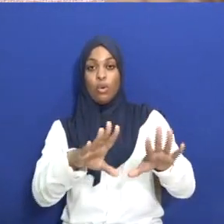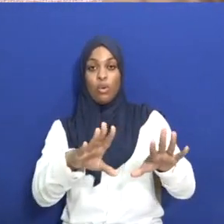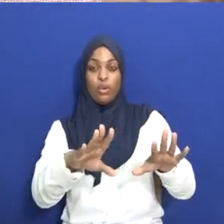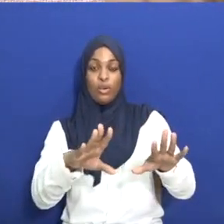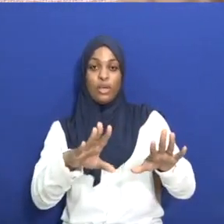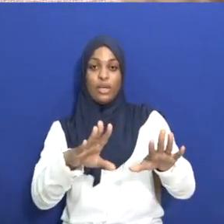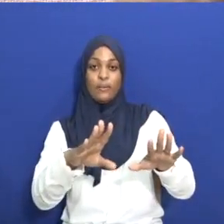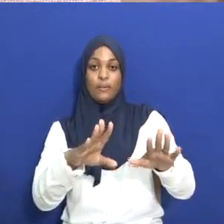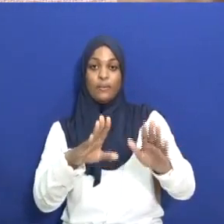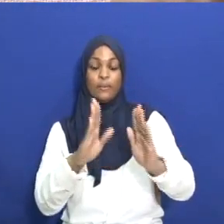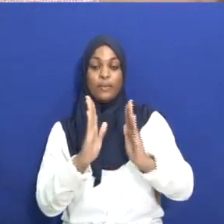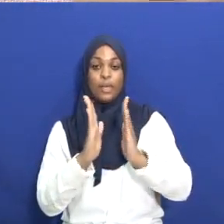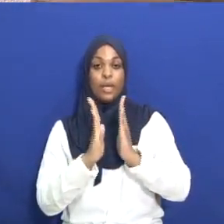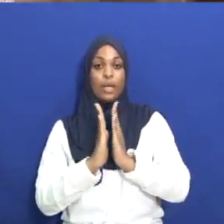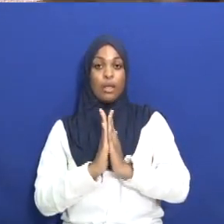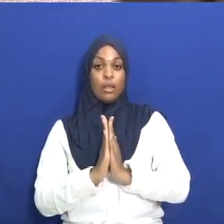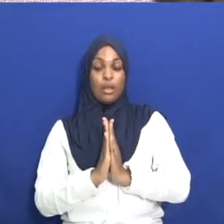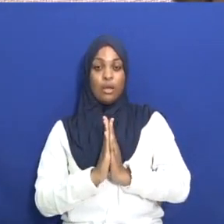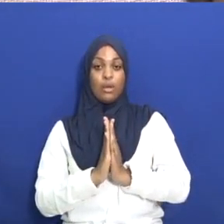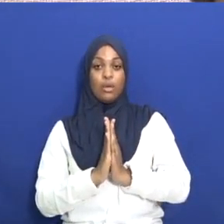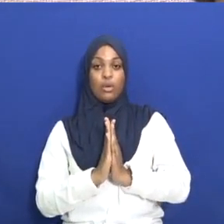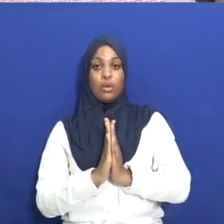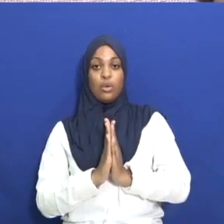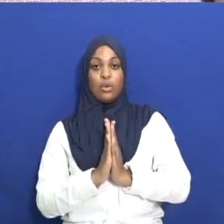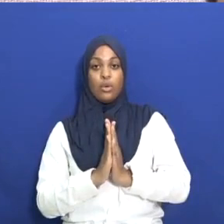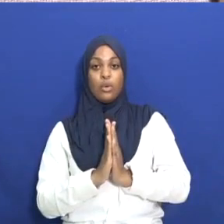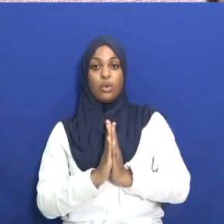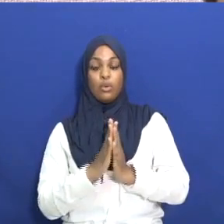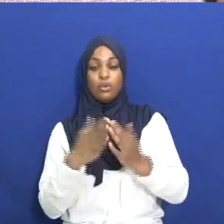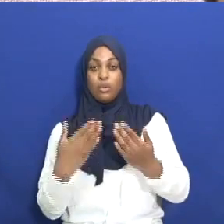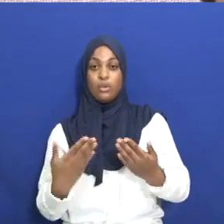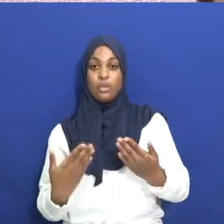today. See you next time. Bye-bye.